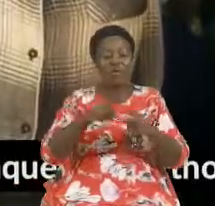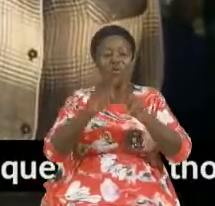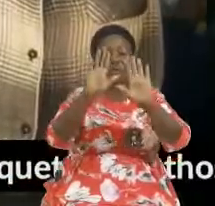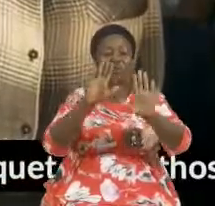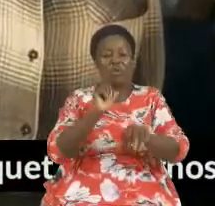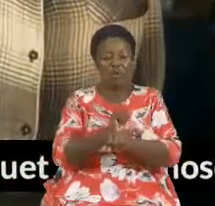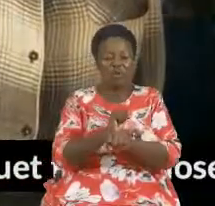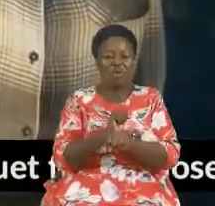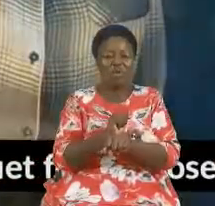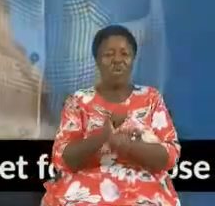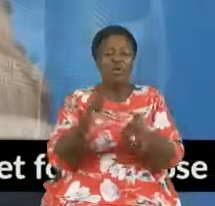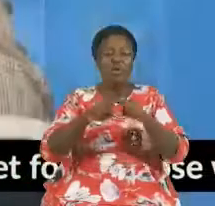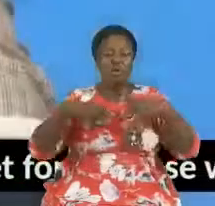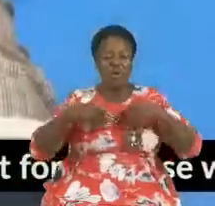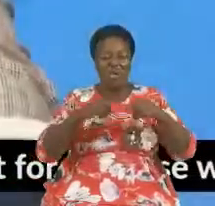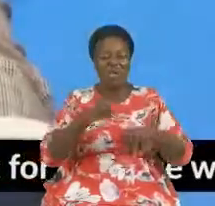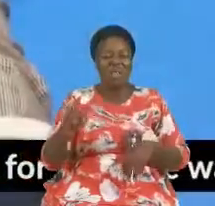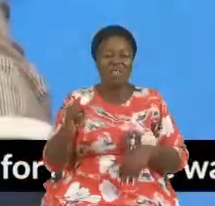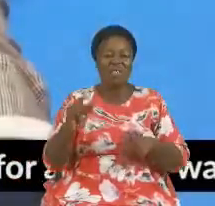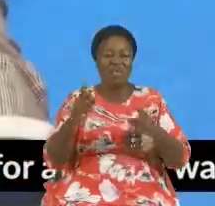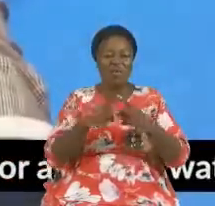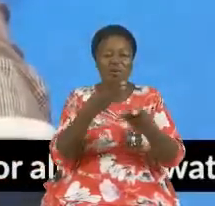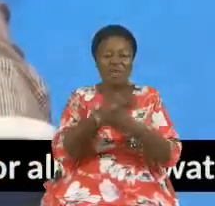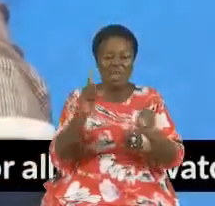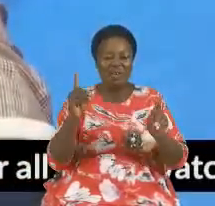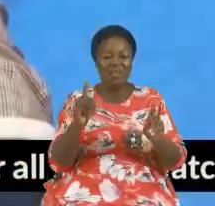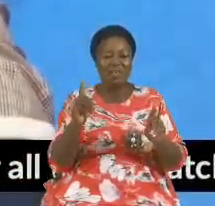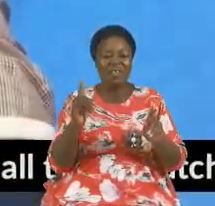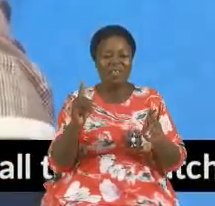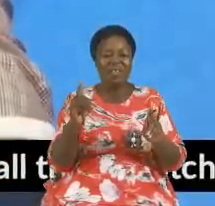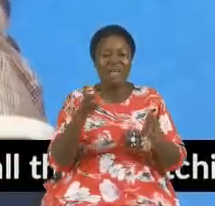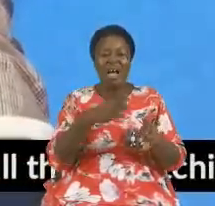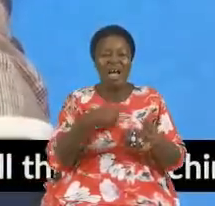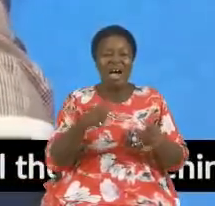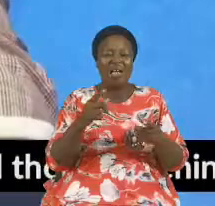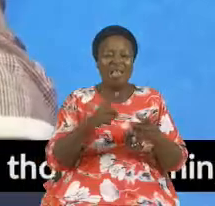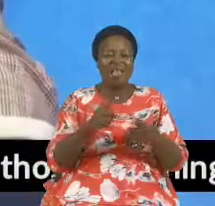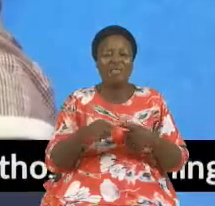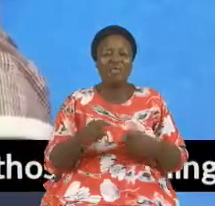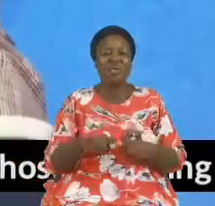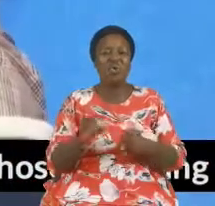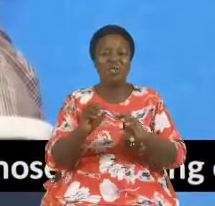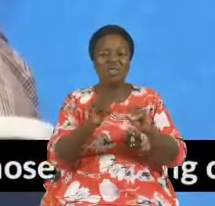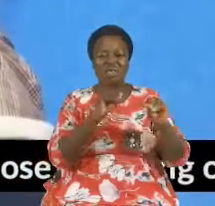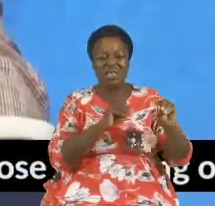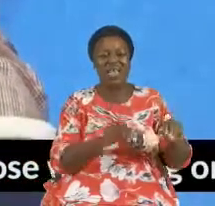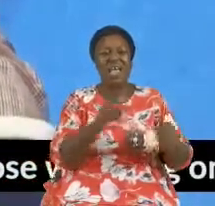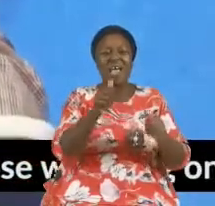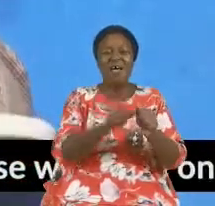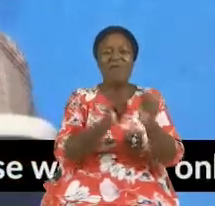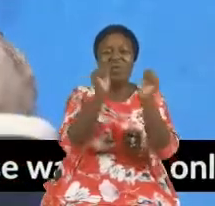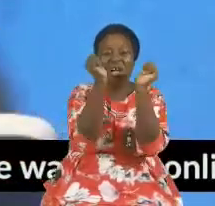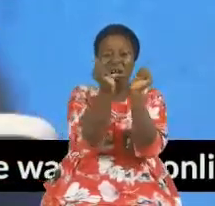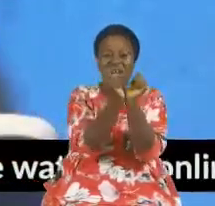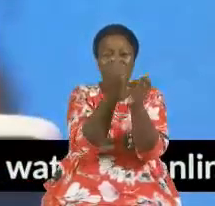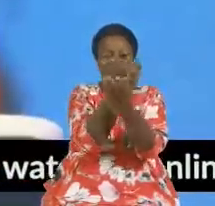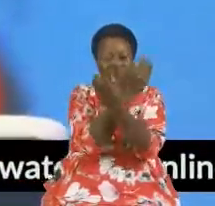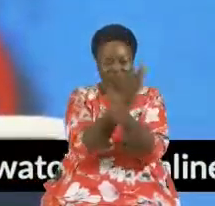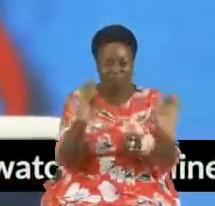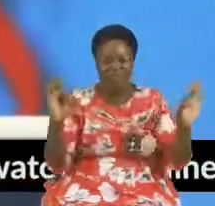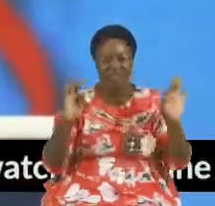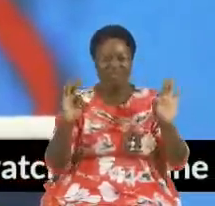our eyes, we open our eyes to miracle, to healing, to deliverance, and